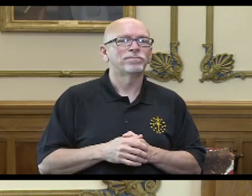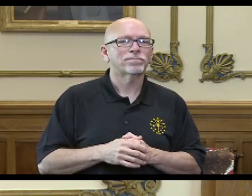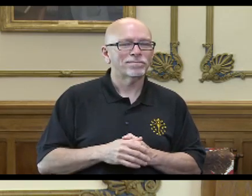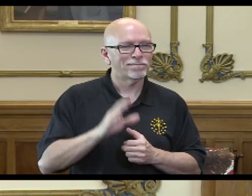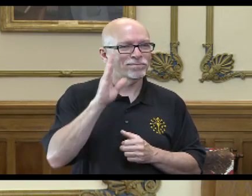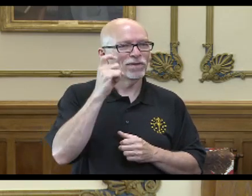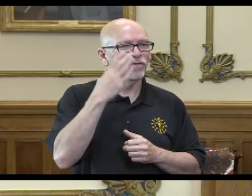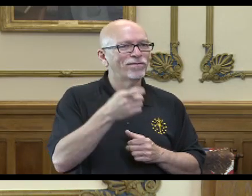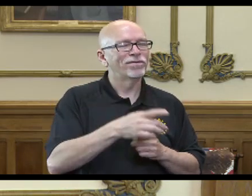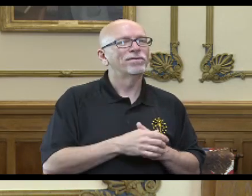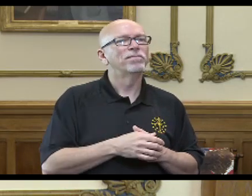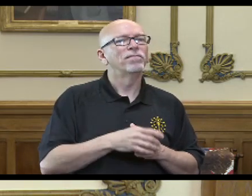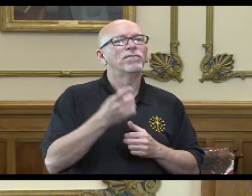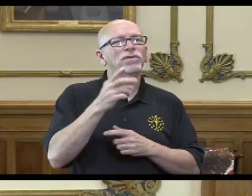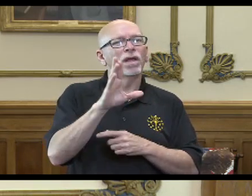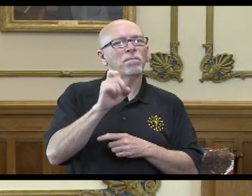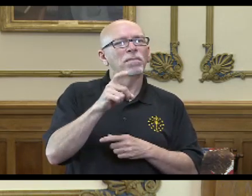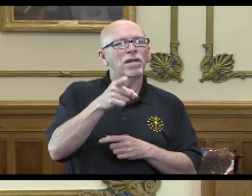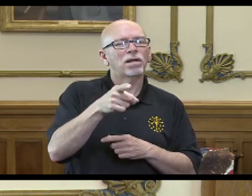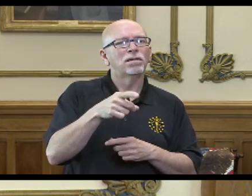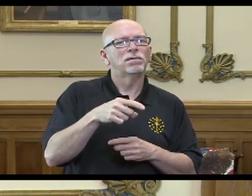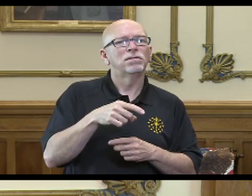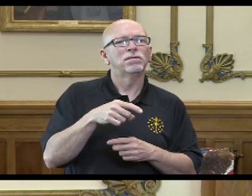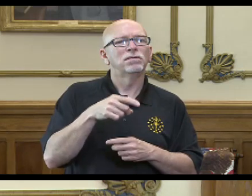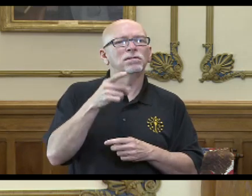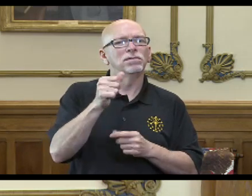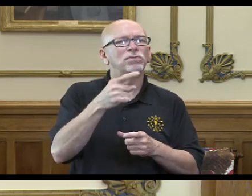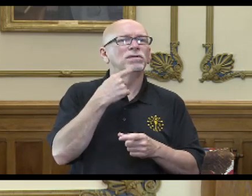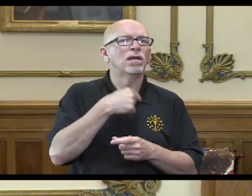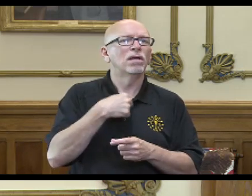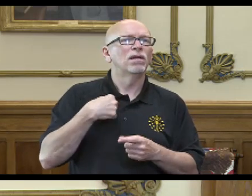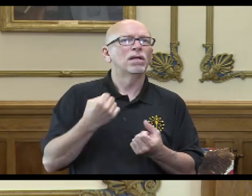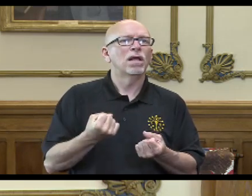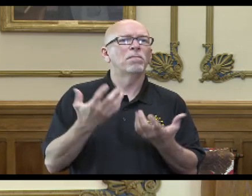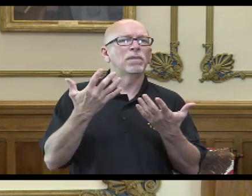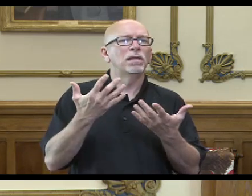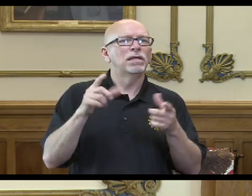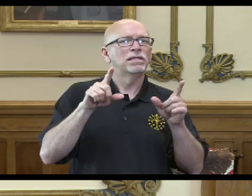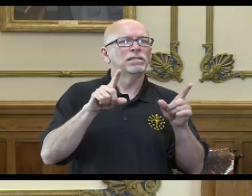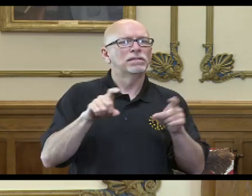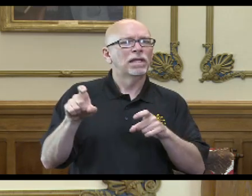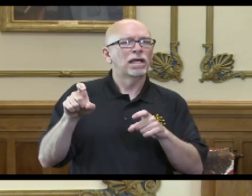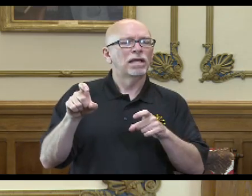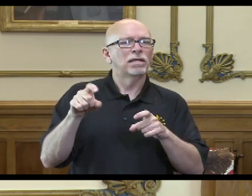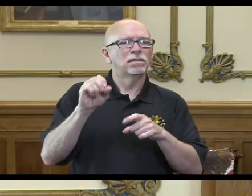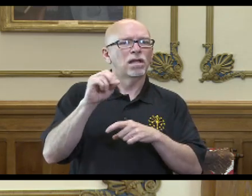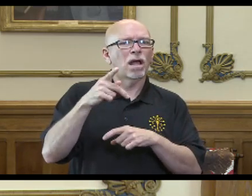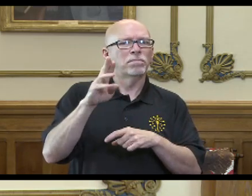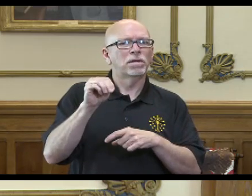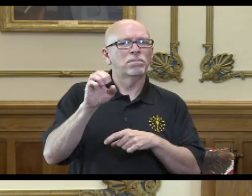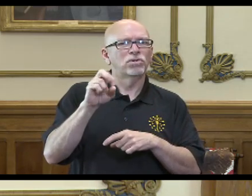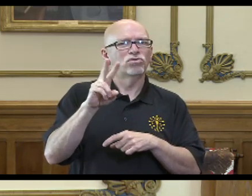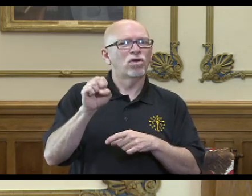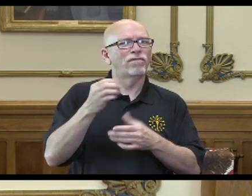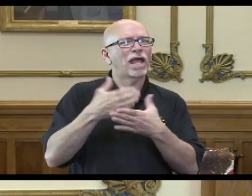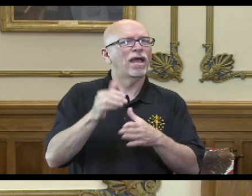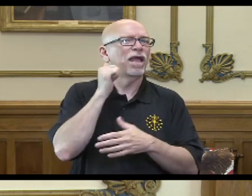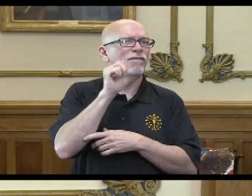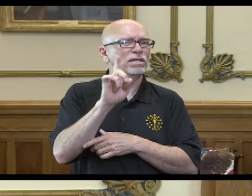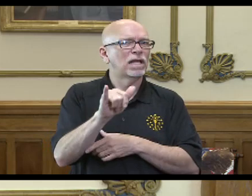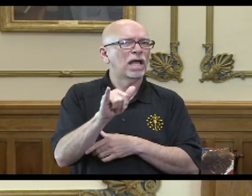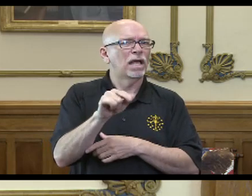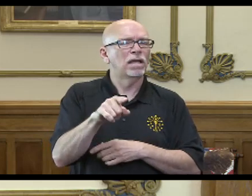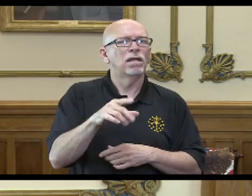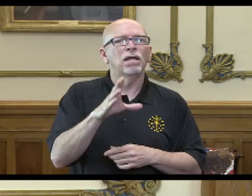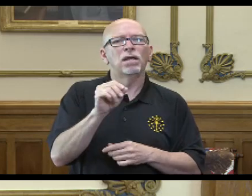Hello, Governor. Dr. Box, I was wondering if you could tell us how many tests OptumServe is averaging a day,